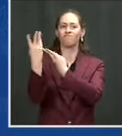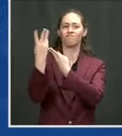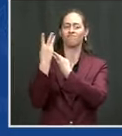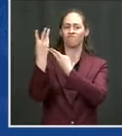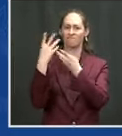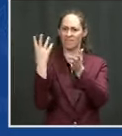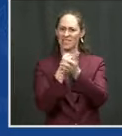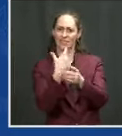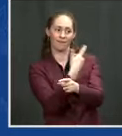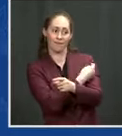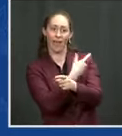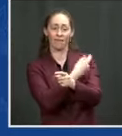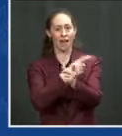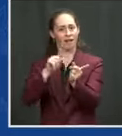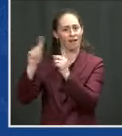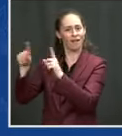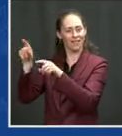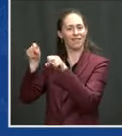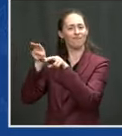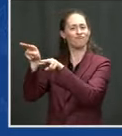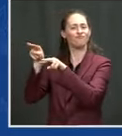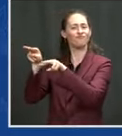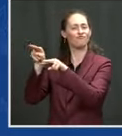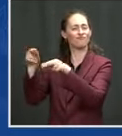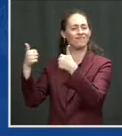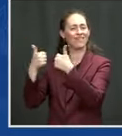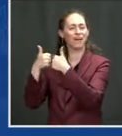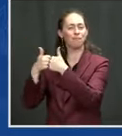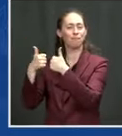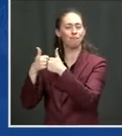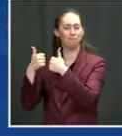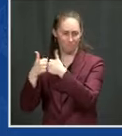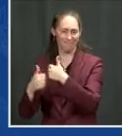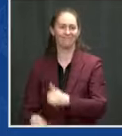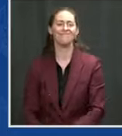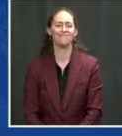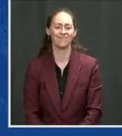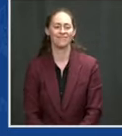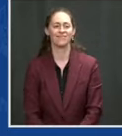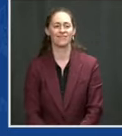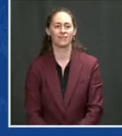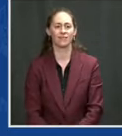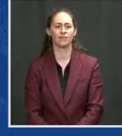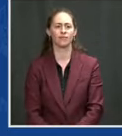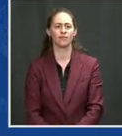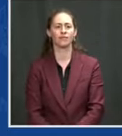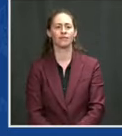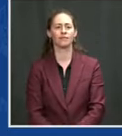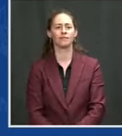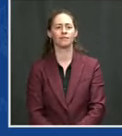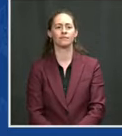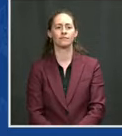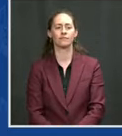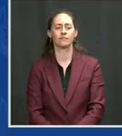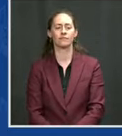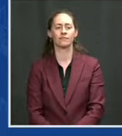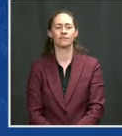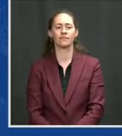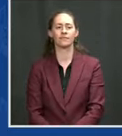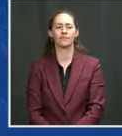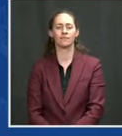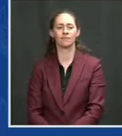vaccine, I was glad I took my friend along, a predecessor of mine, former Republican Governor Tim Pawlini. And we